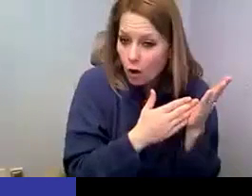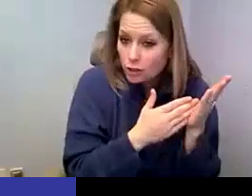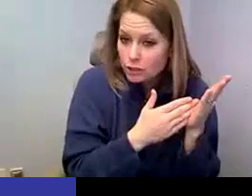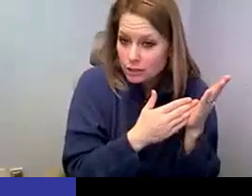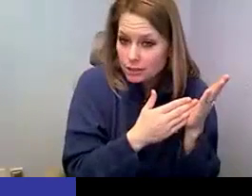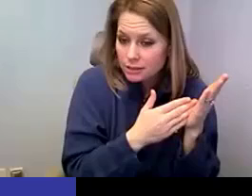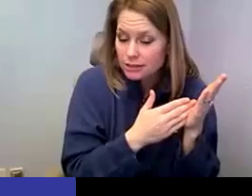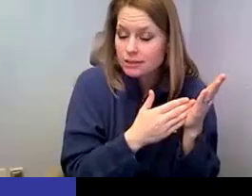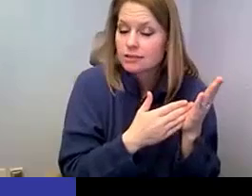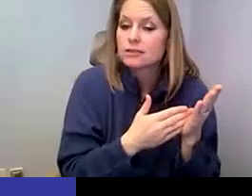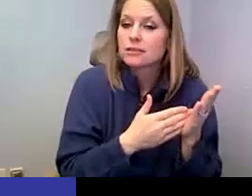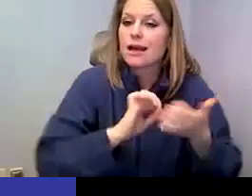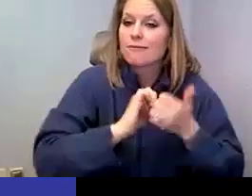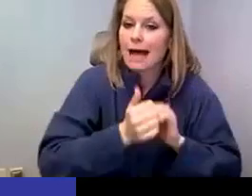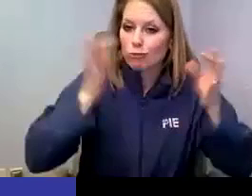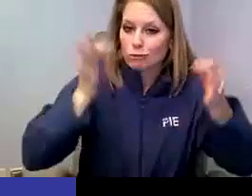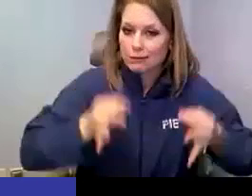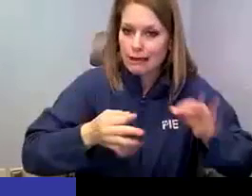special education.